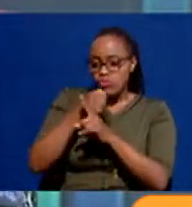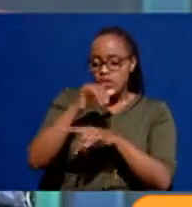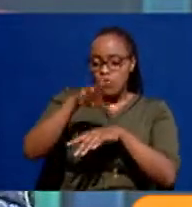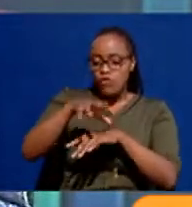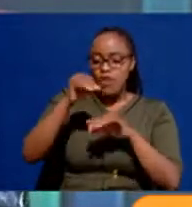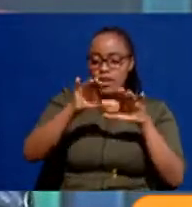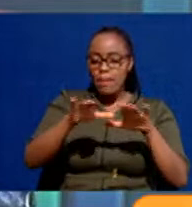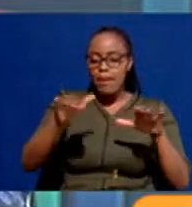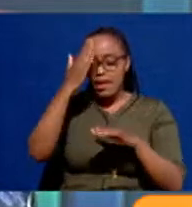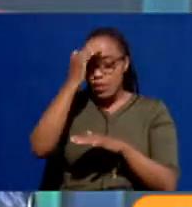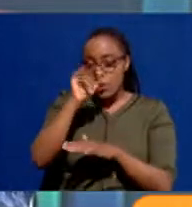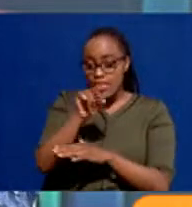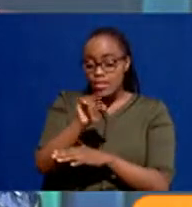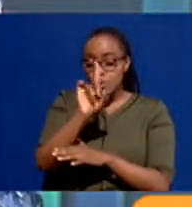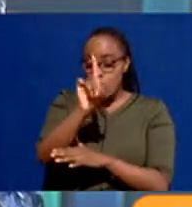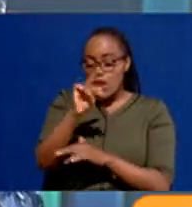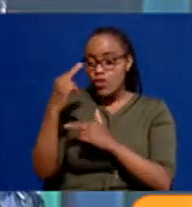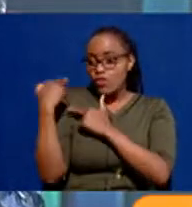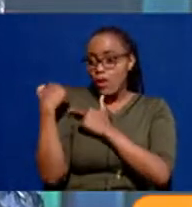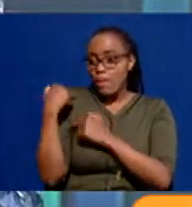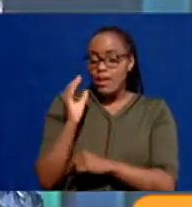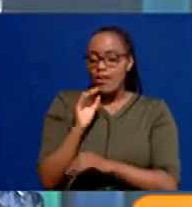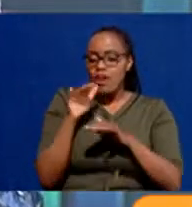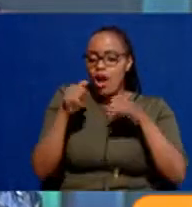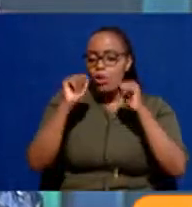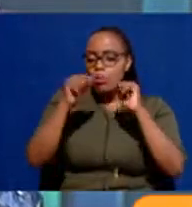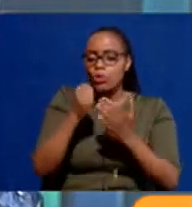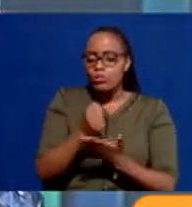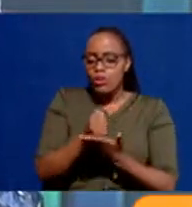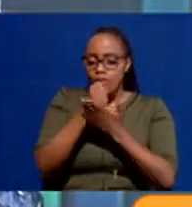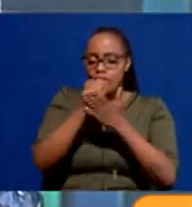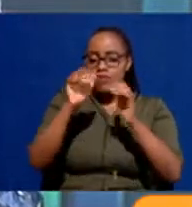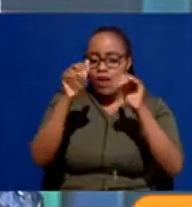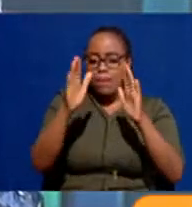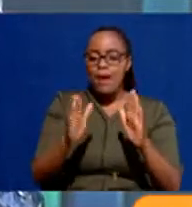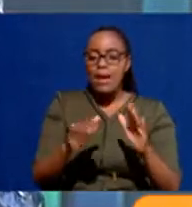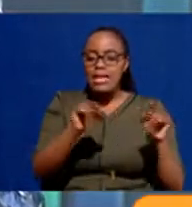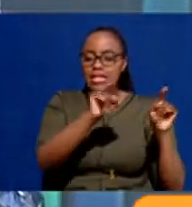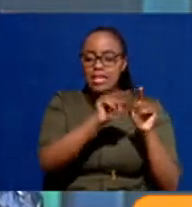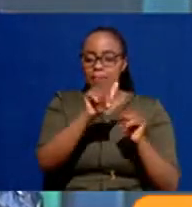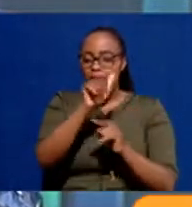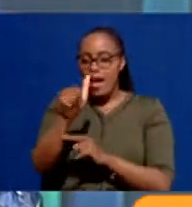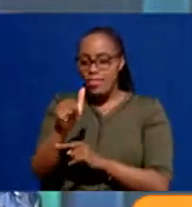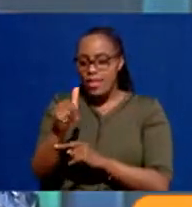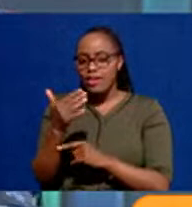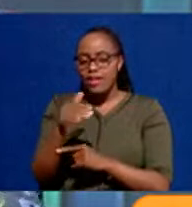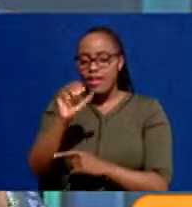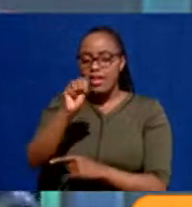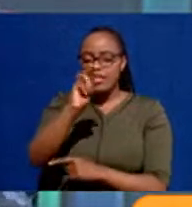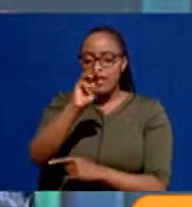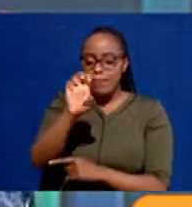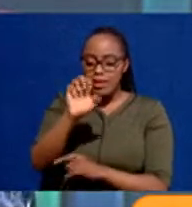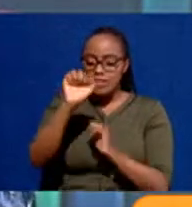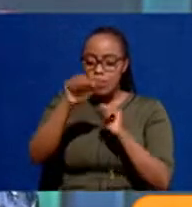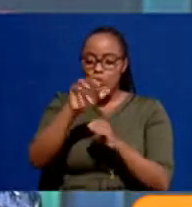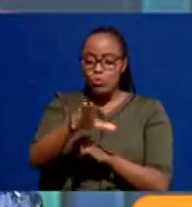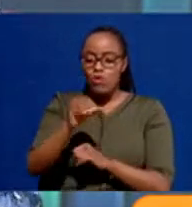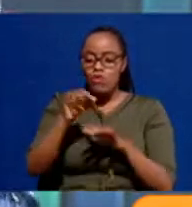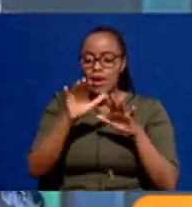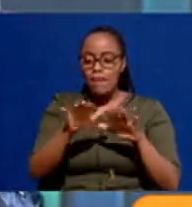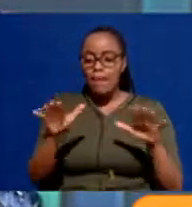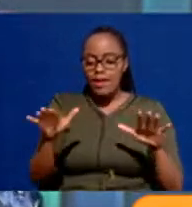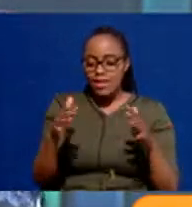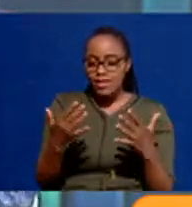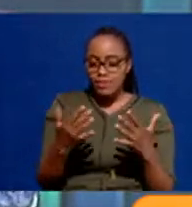market, because that's also one of our mandates. How can we assist farmers or even other players, SMEs, to find markets for their